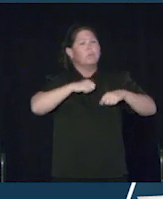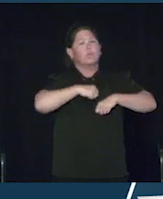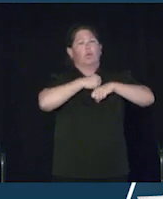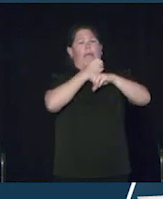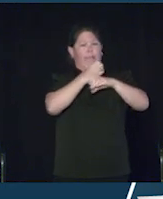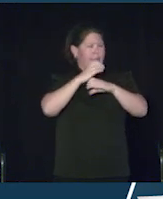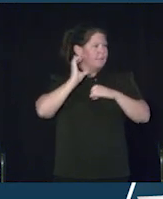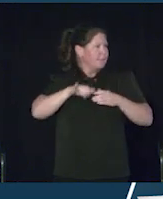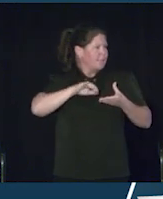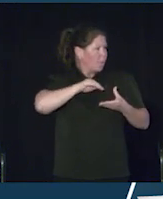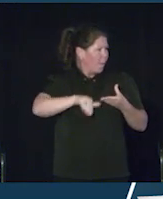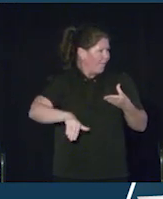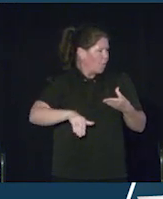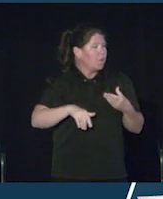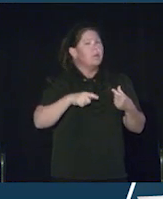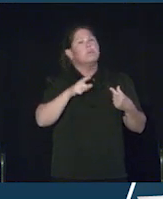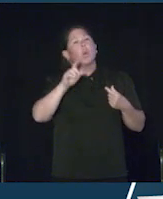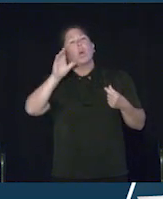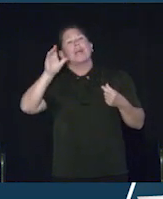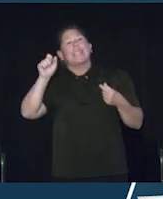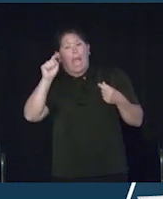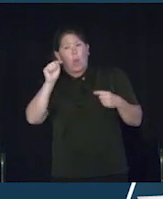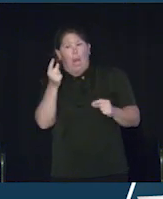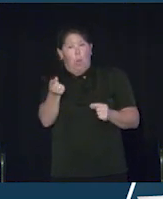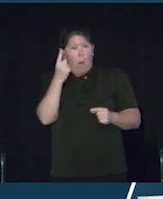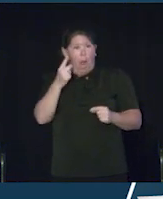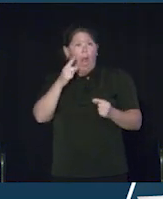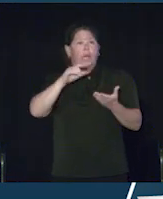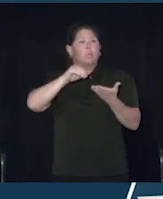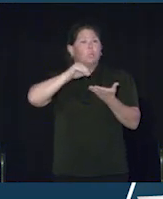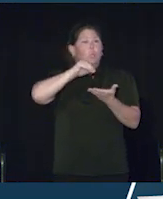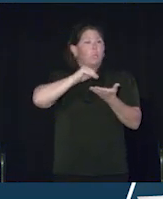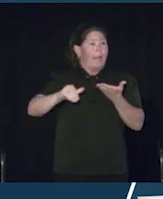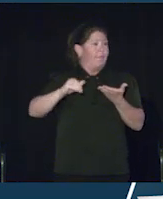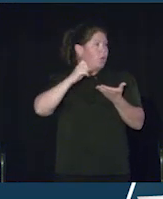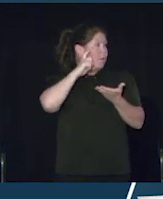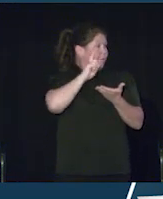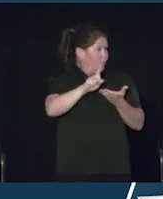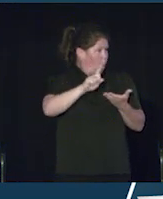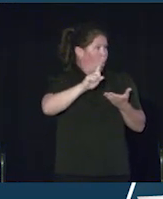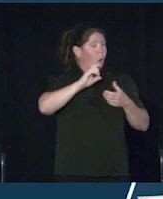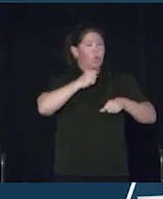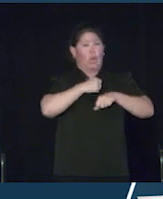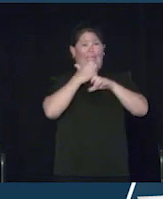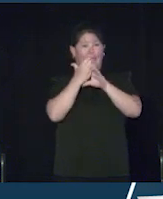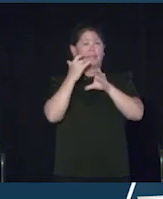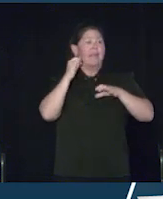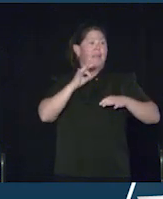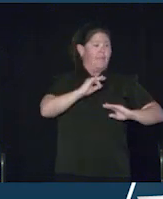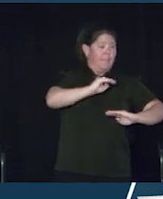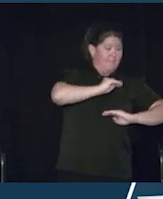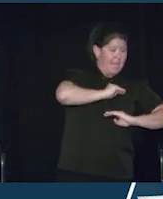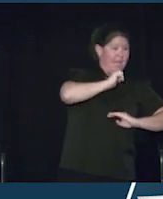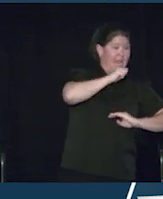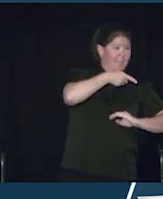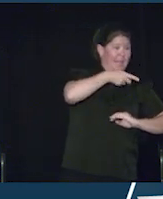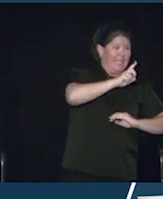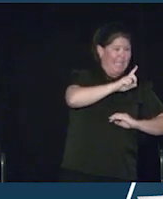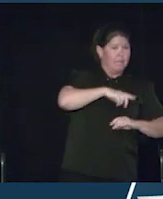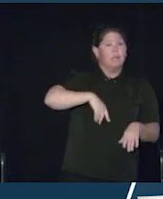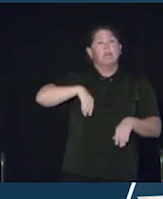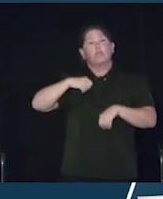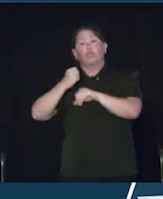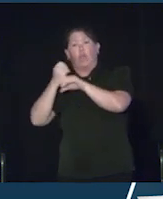our category 1 criteria for crisis, and once they do meet eligibility for APD and eligibility for crisis, then they're able to enroll what